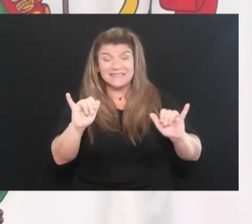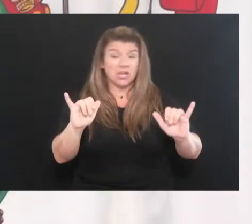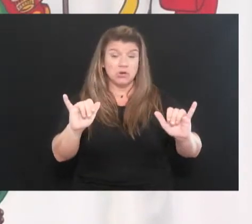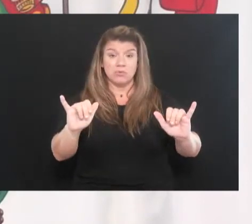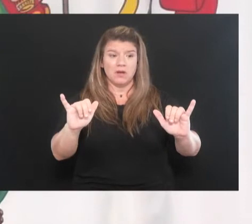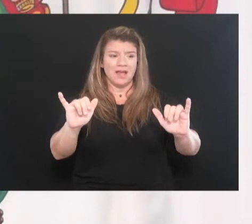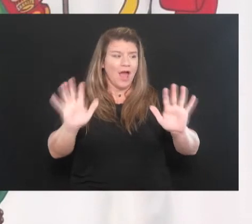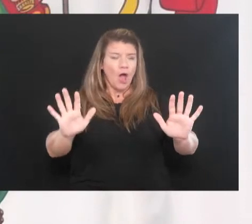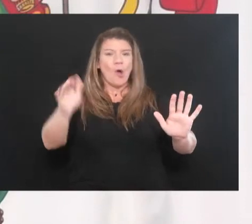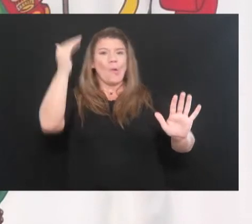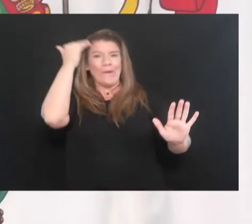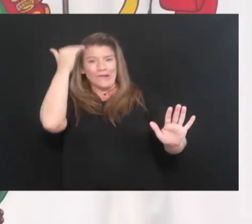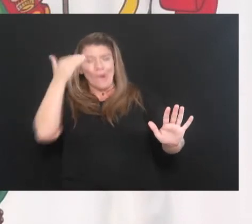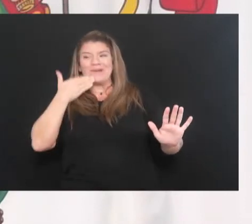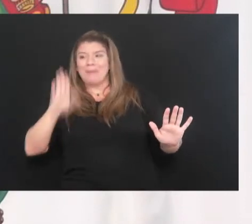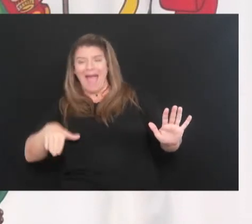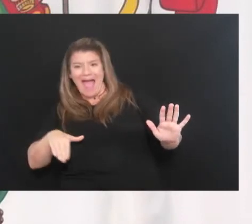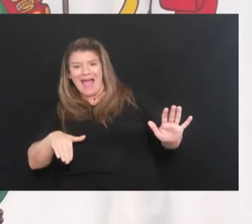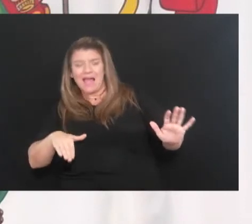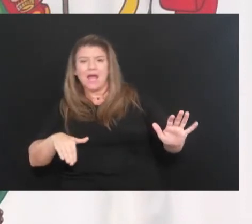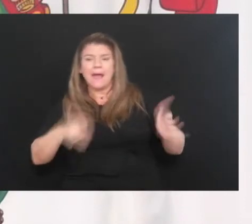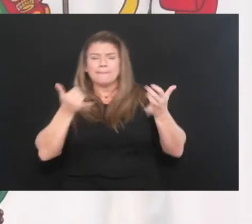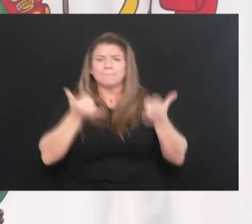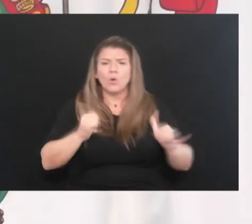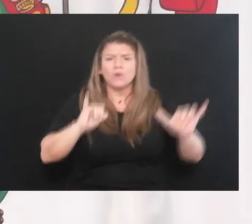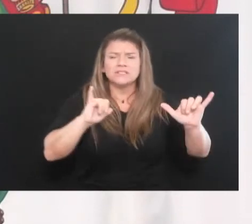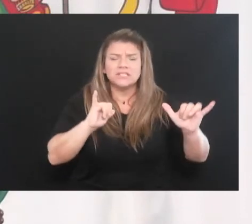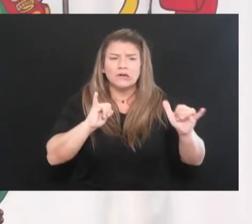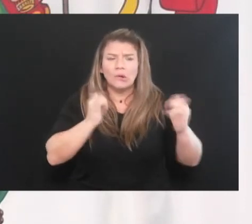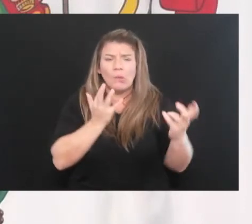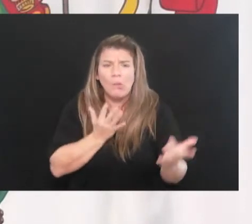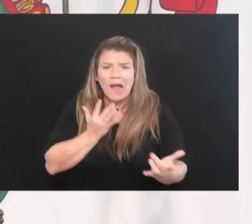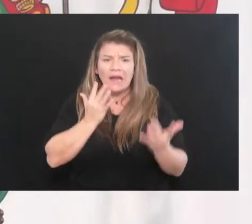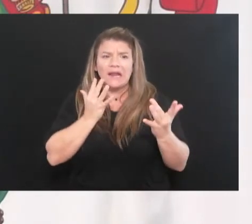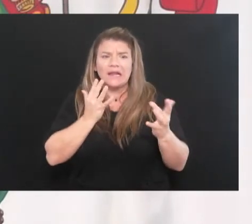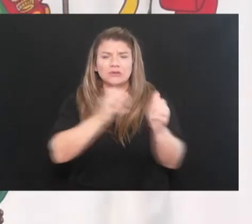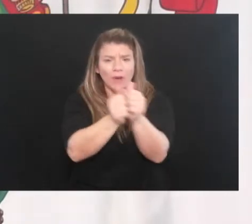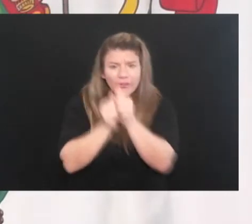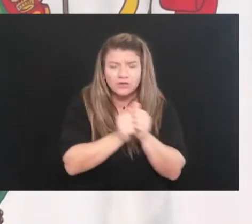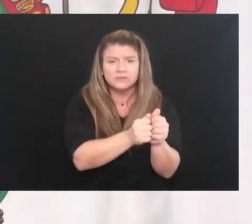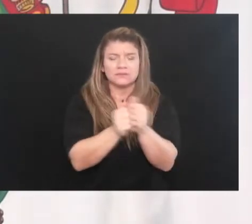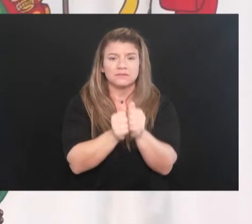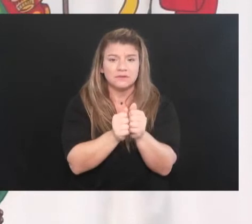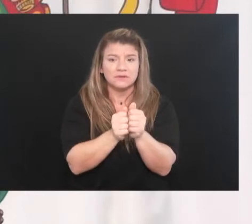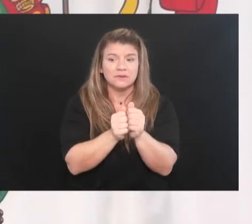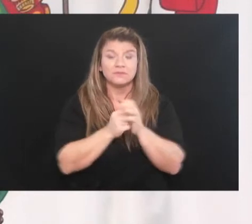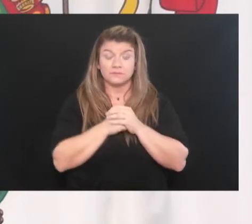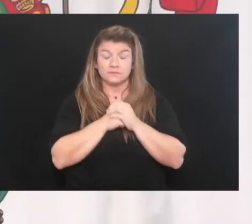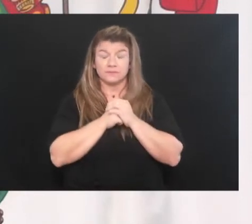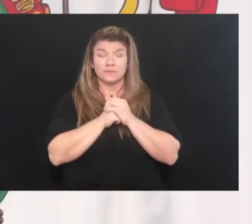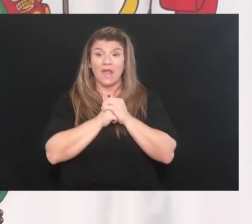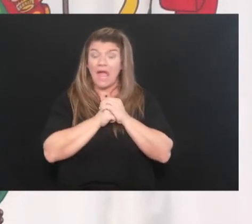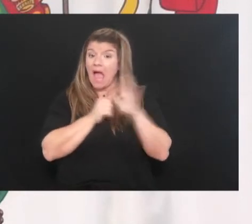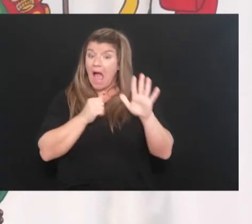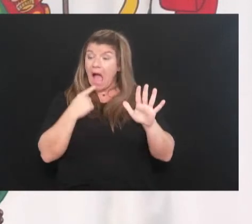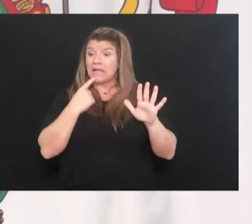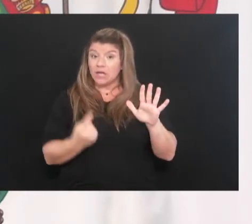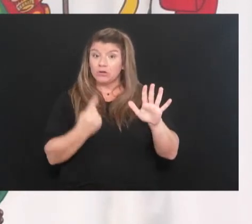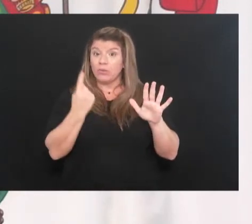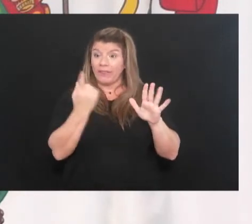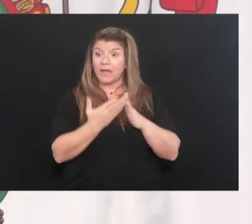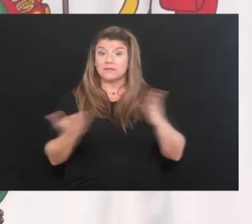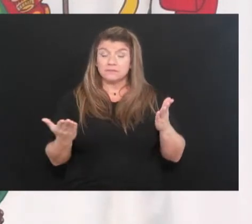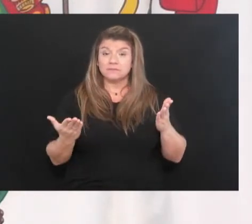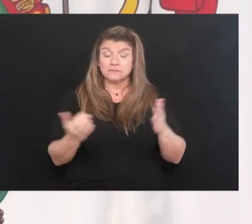it's bad, we still kind of hang in there and hang together. Now, I would tell you just this, June,